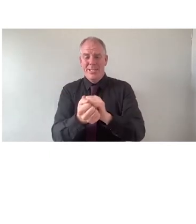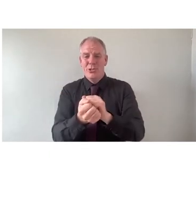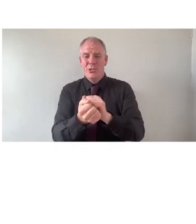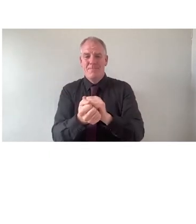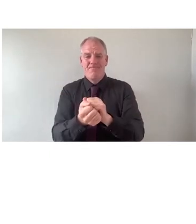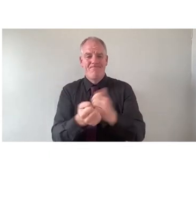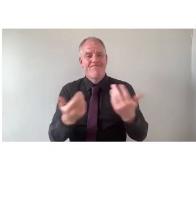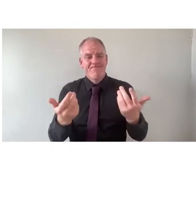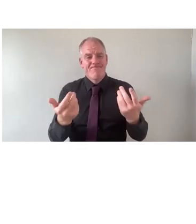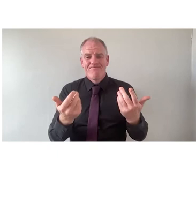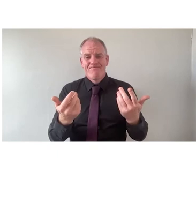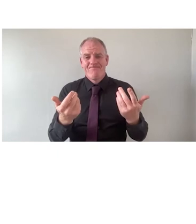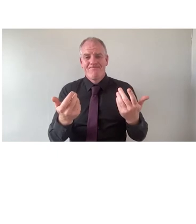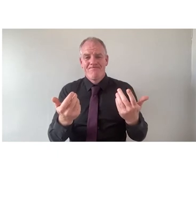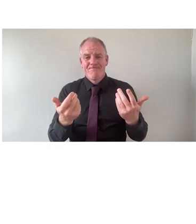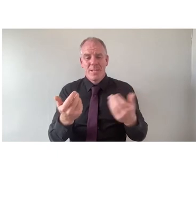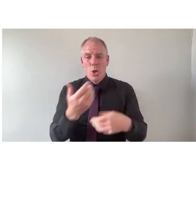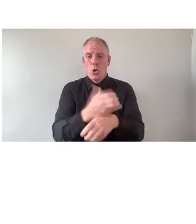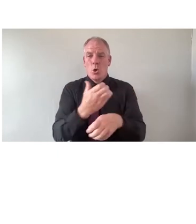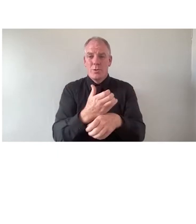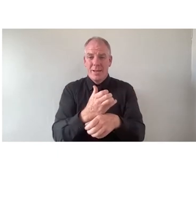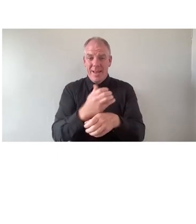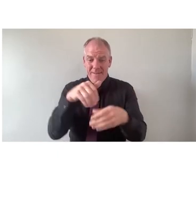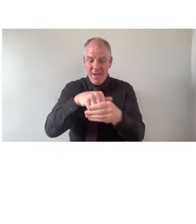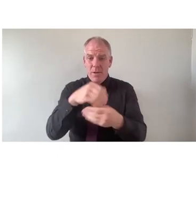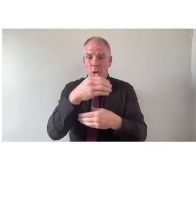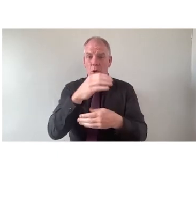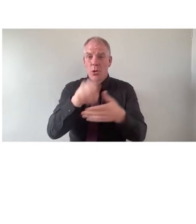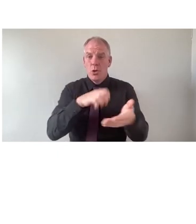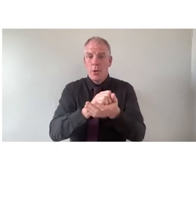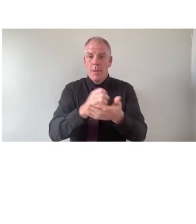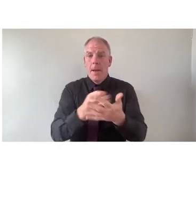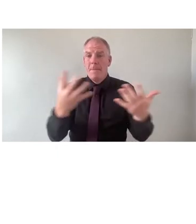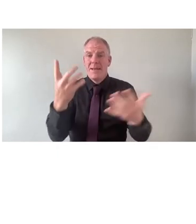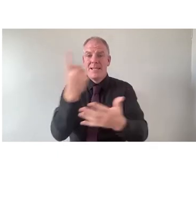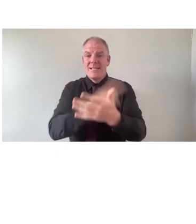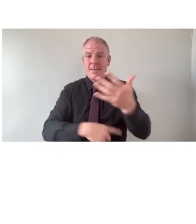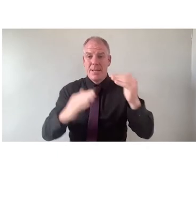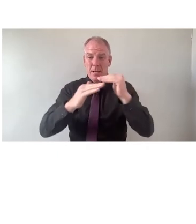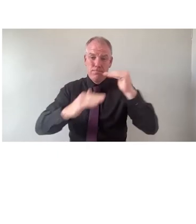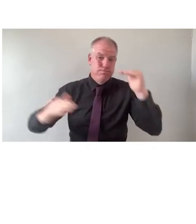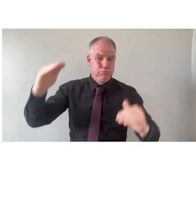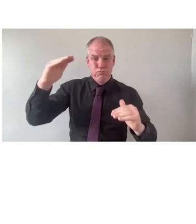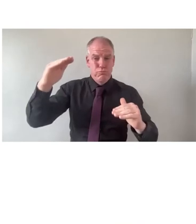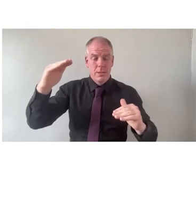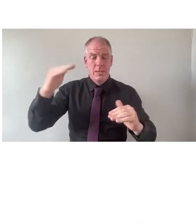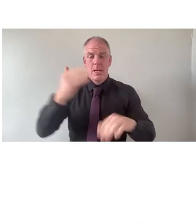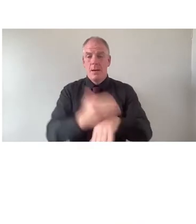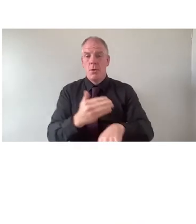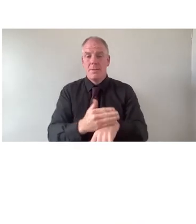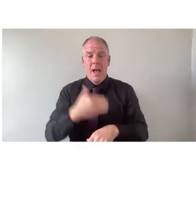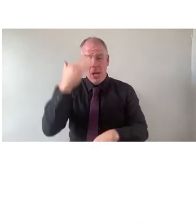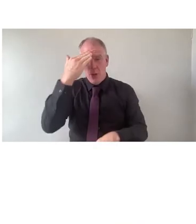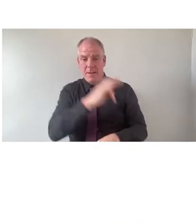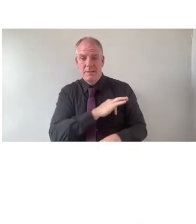of the countries within Europe that has the biggest disability employment gap. I know for one that there's a huge